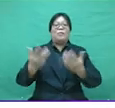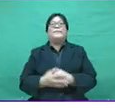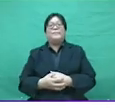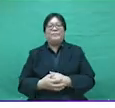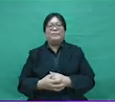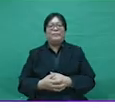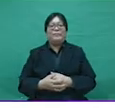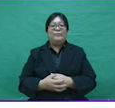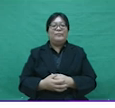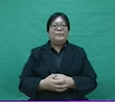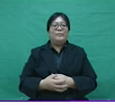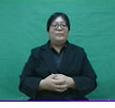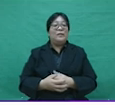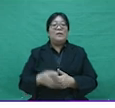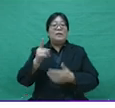there.